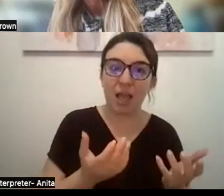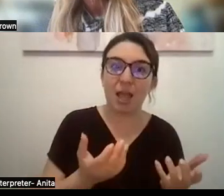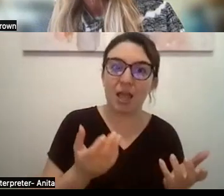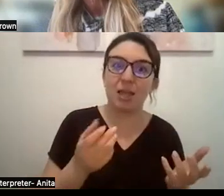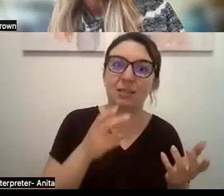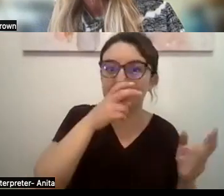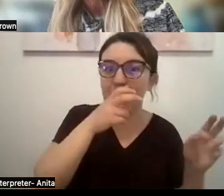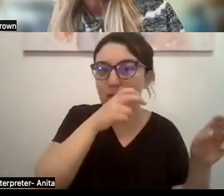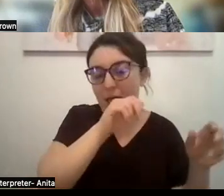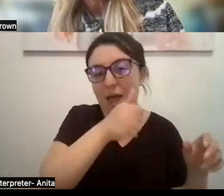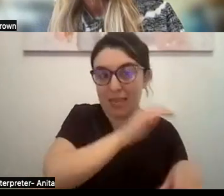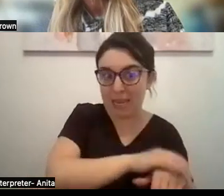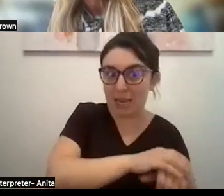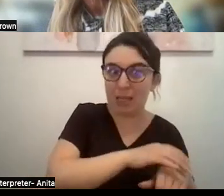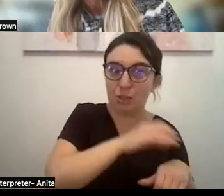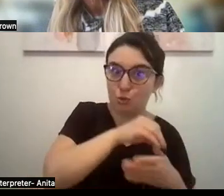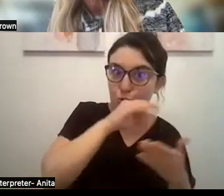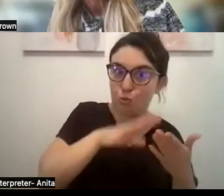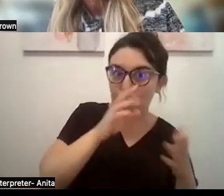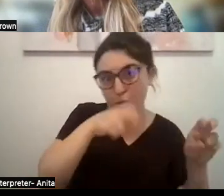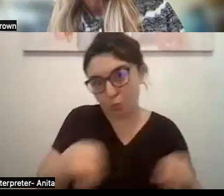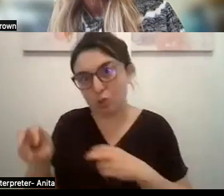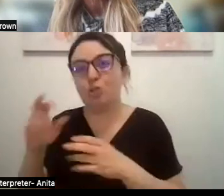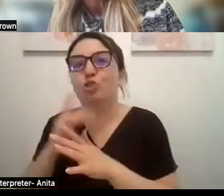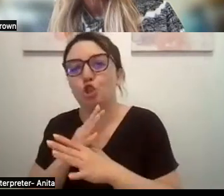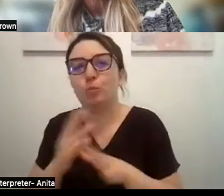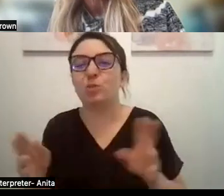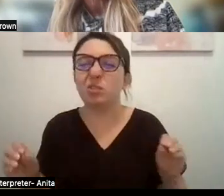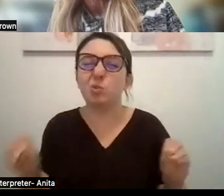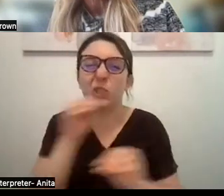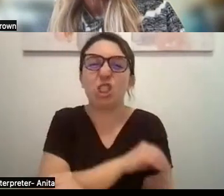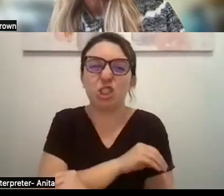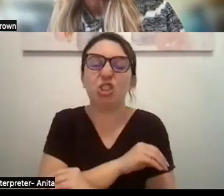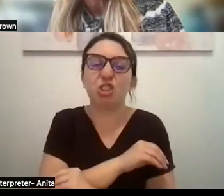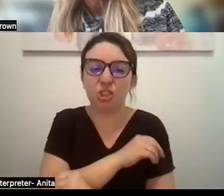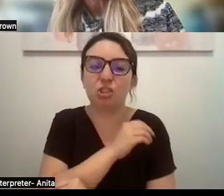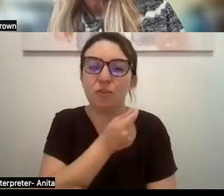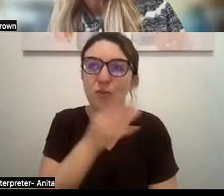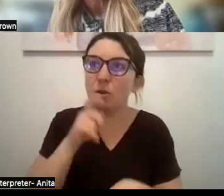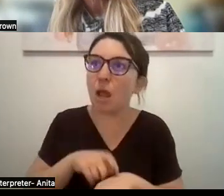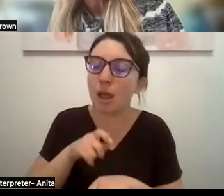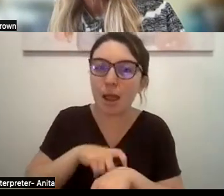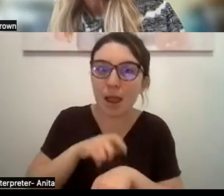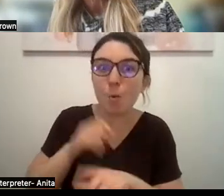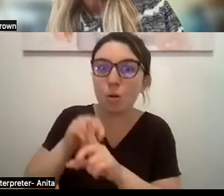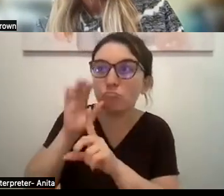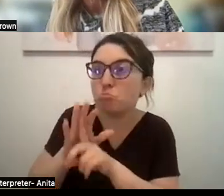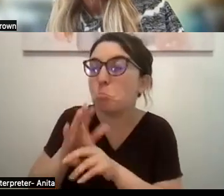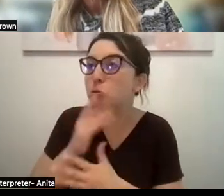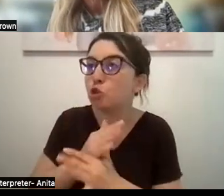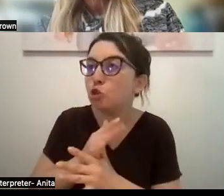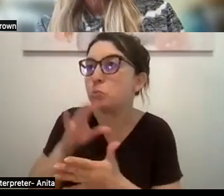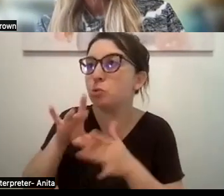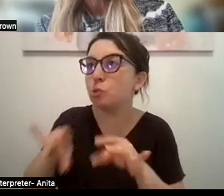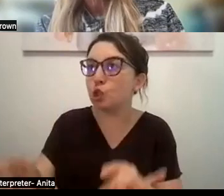over to the German class for about a half an hour or so, a couple times a week, so that they get a little bit of exposure to German